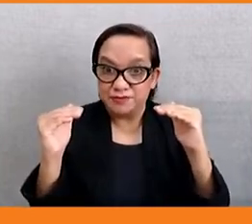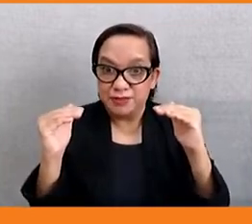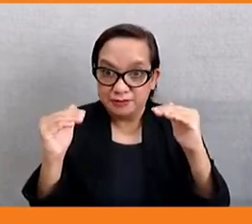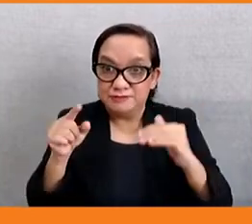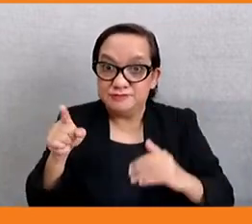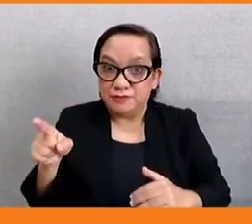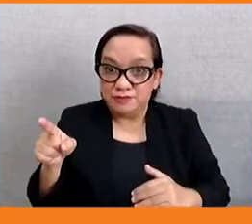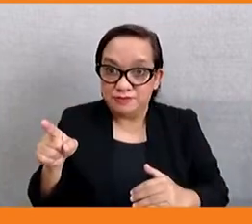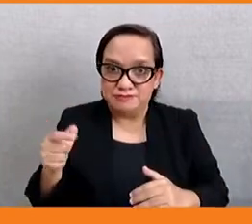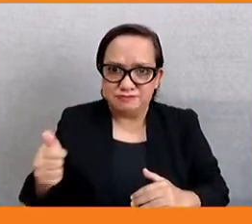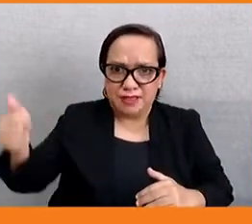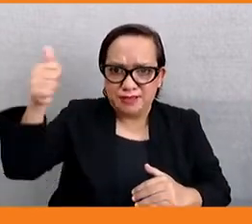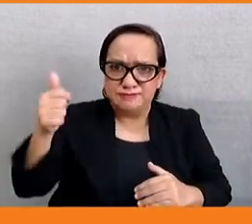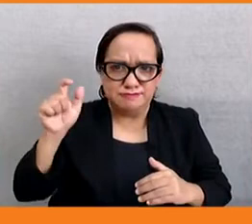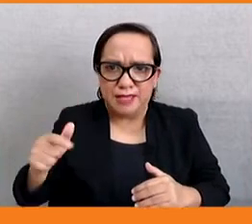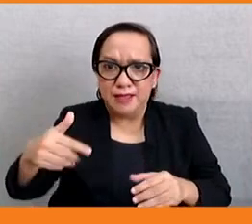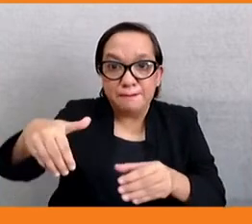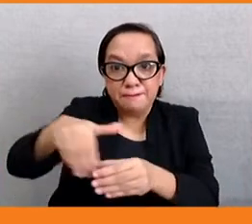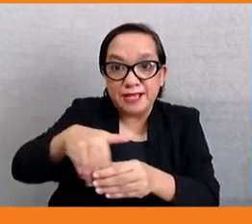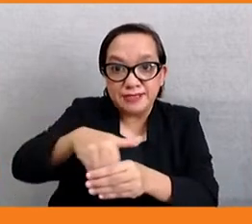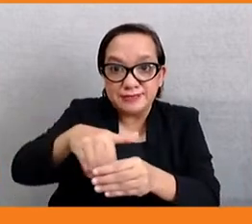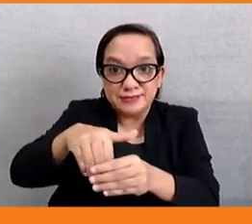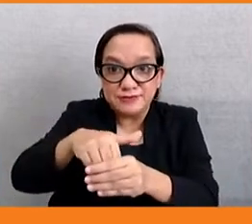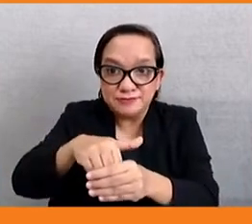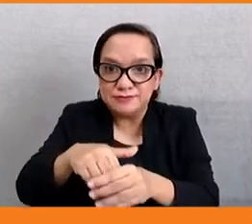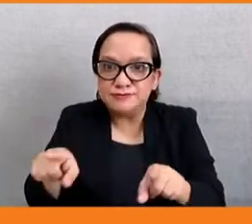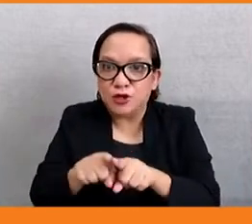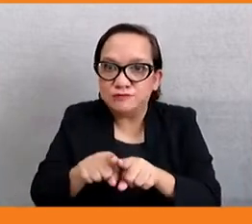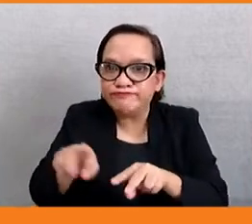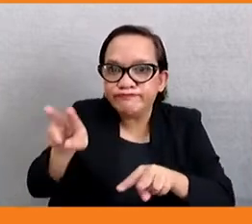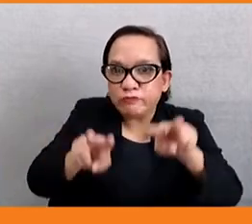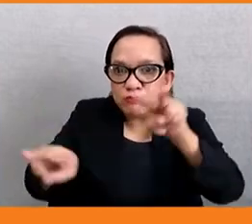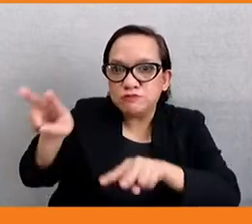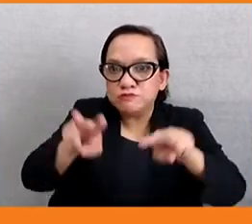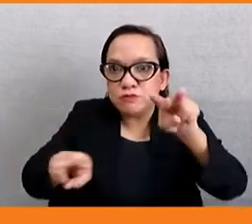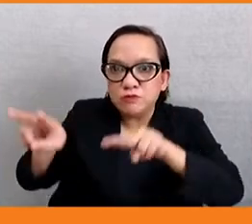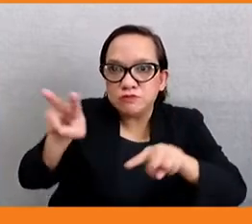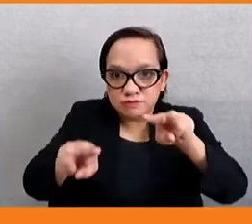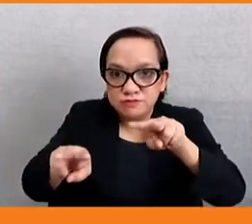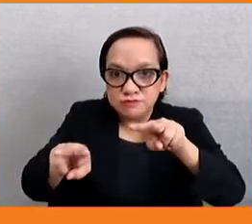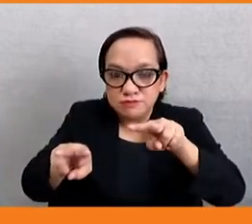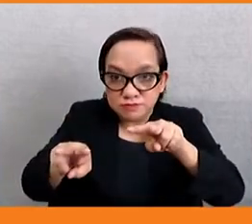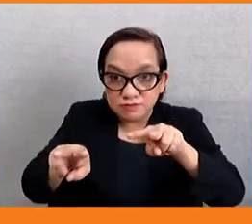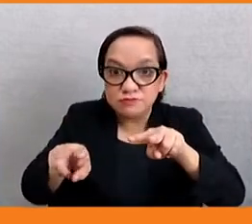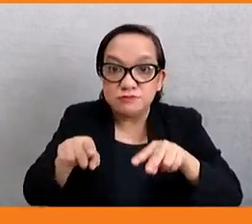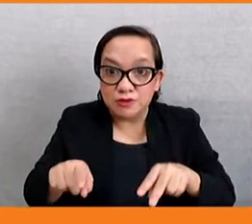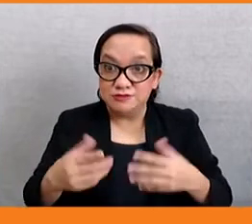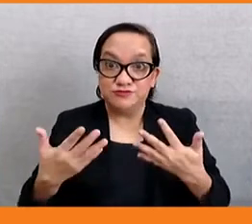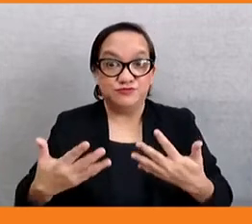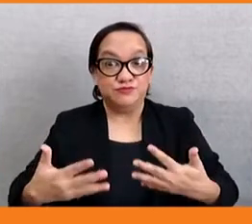event, and we can get back to you even after this session. You can also send your email to us at